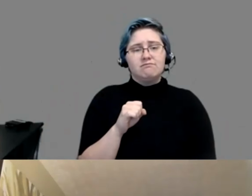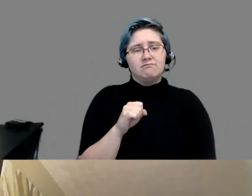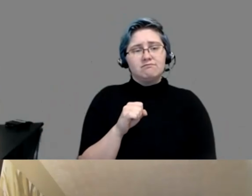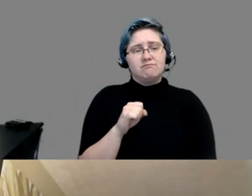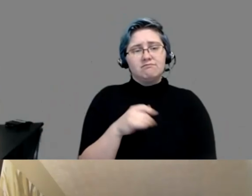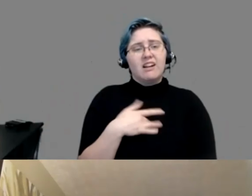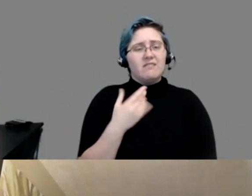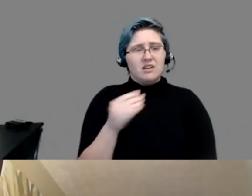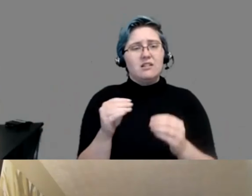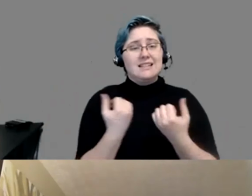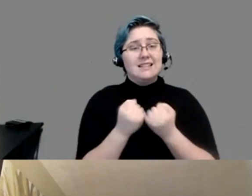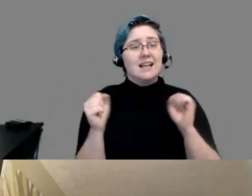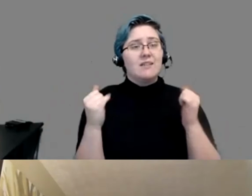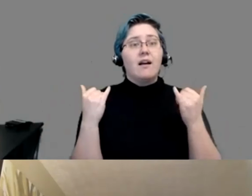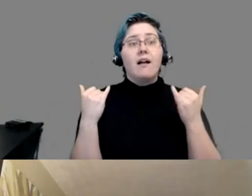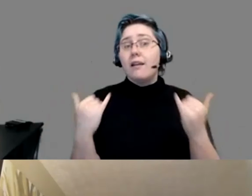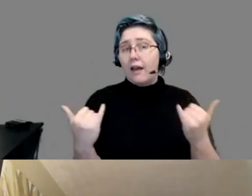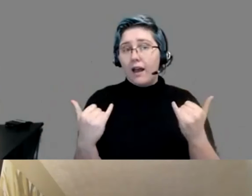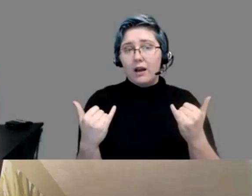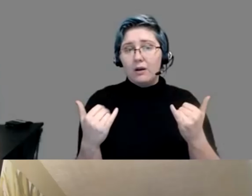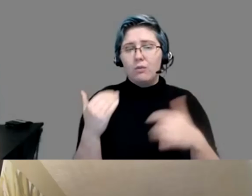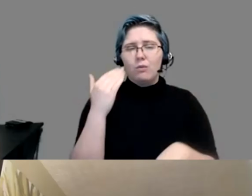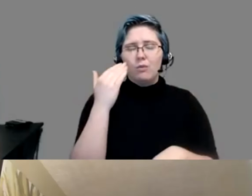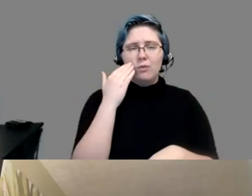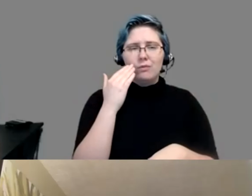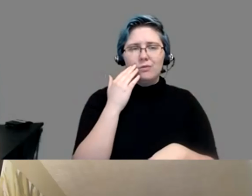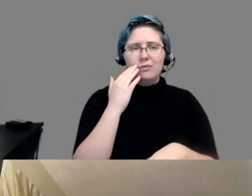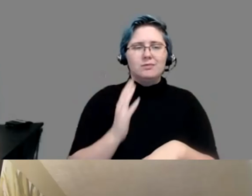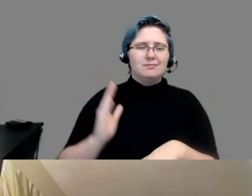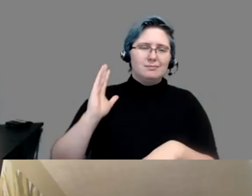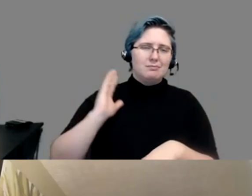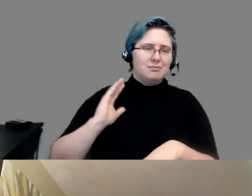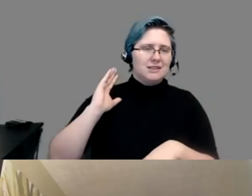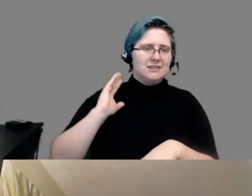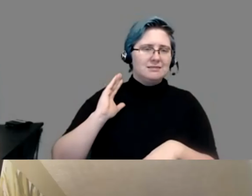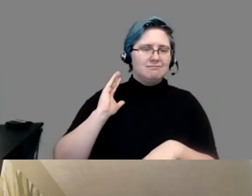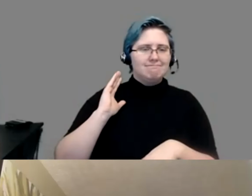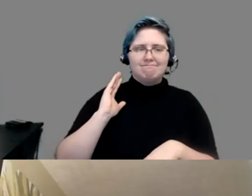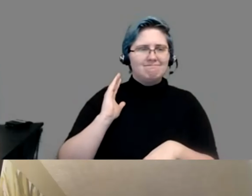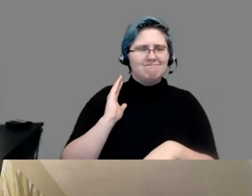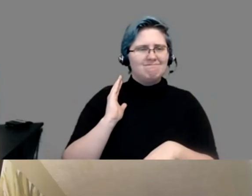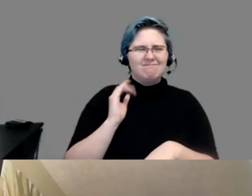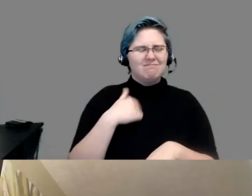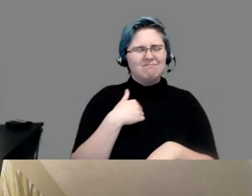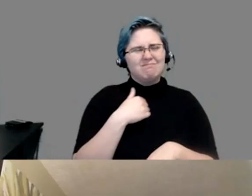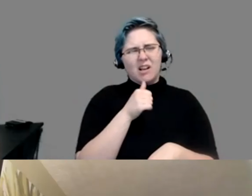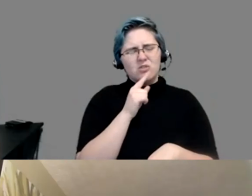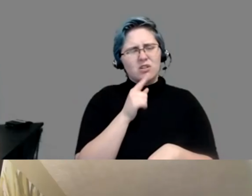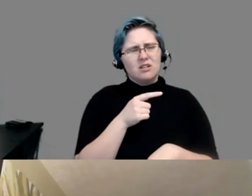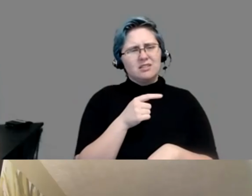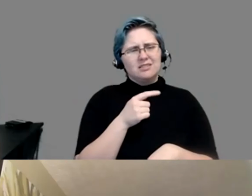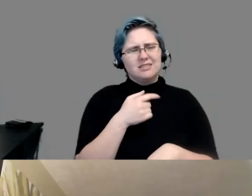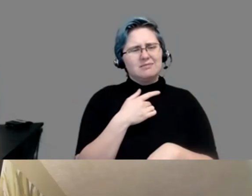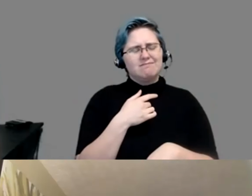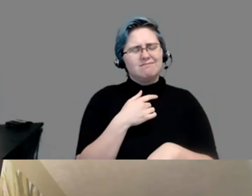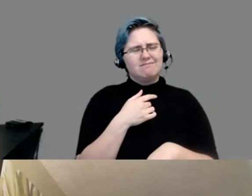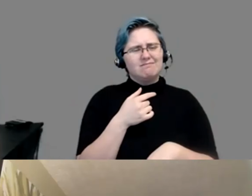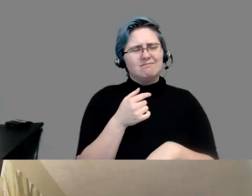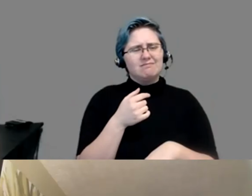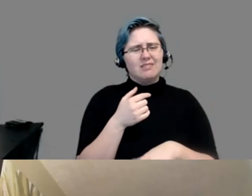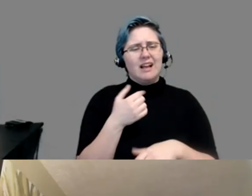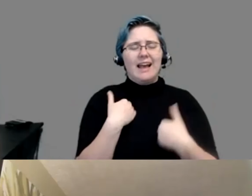feel safe now. Knowing the past, I wouldn't feel, you know, I came out of